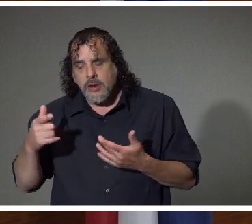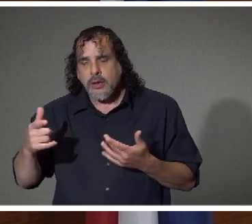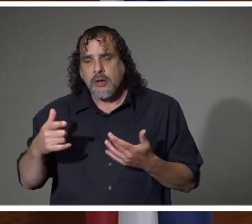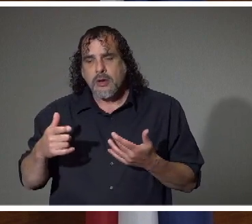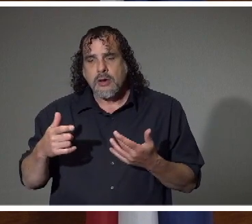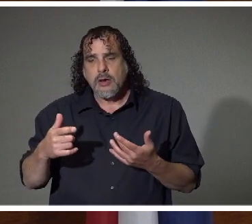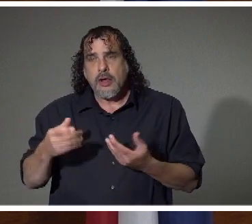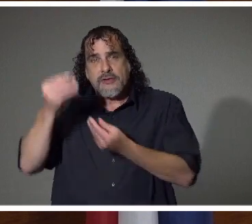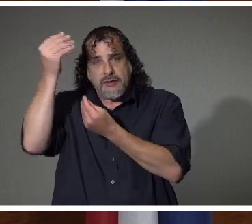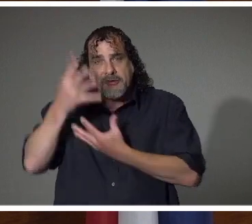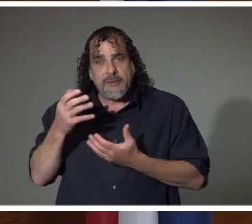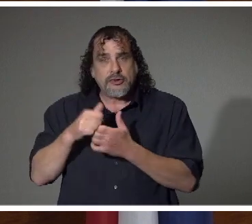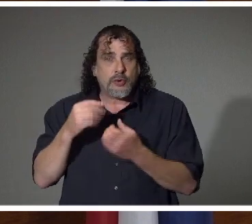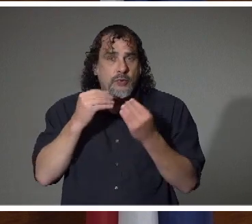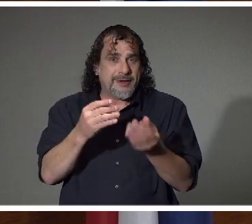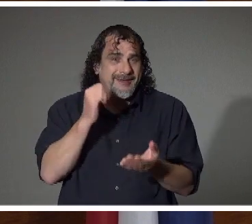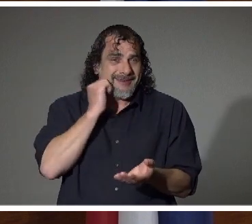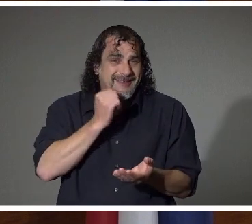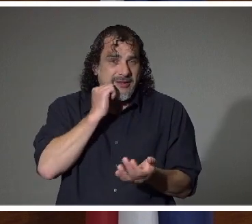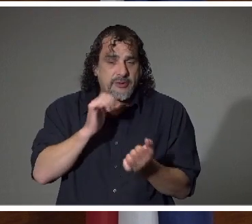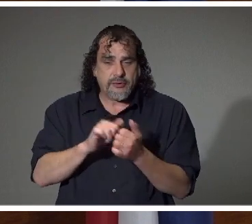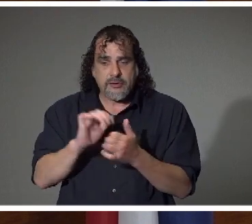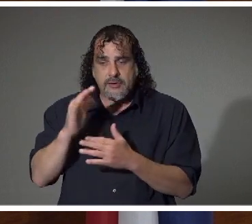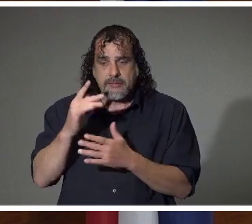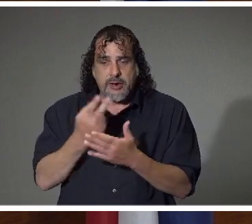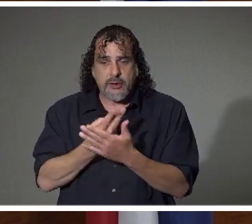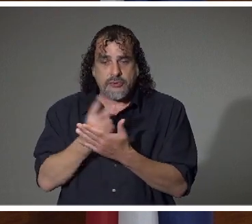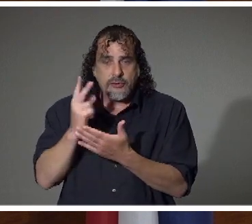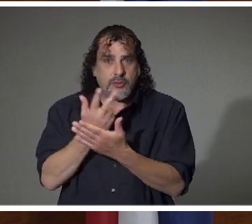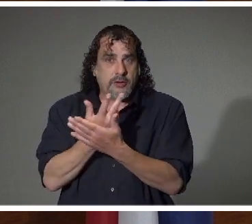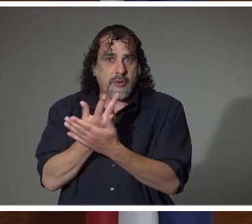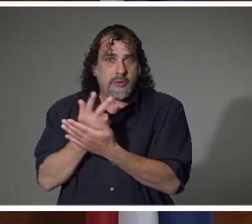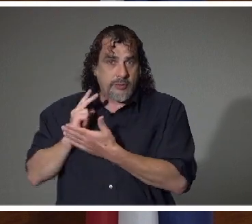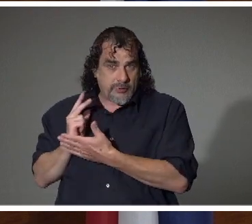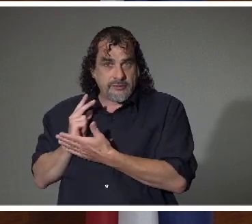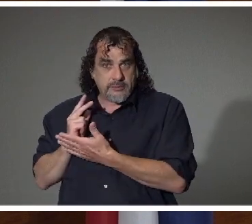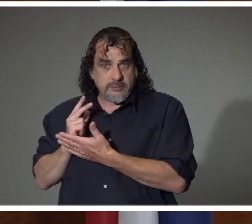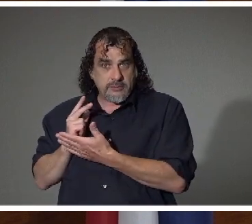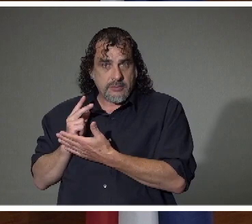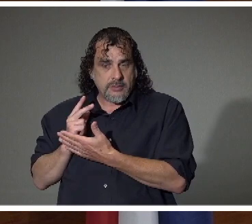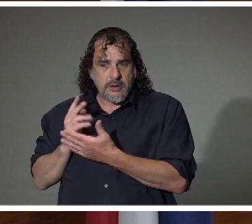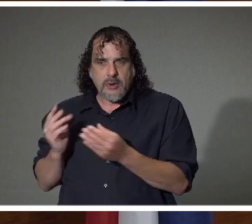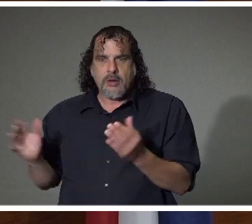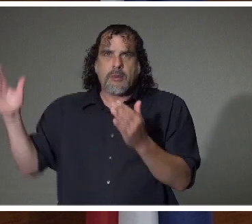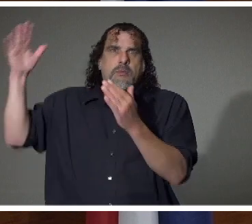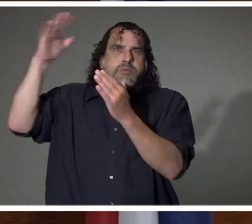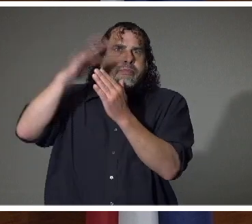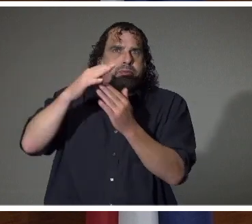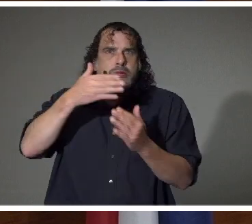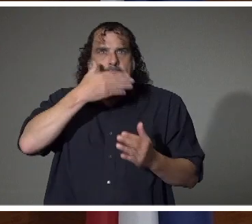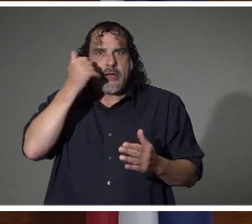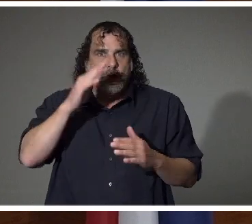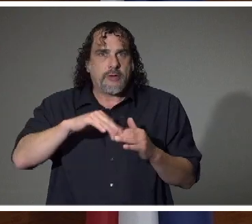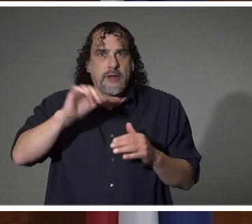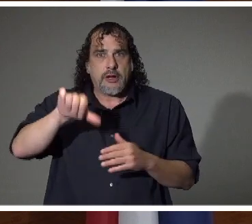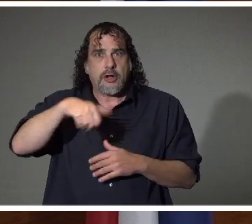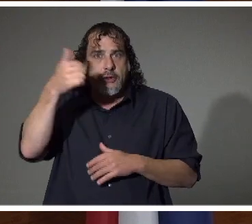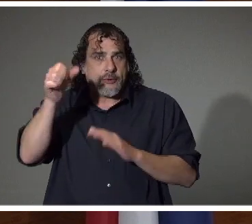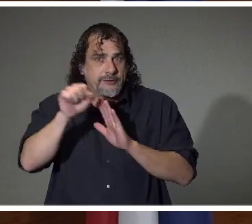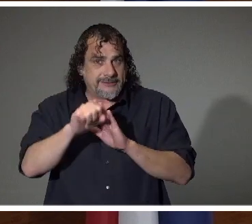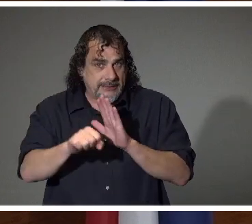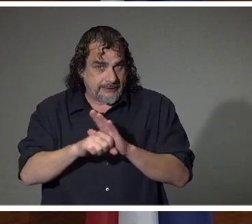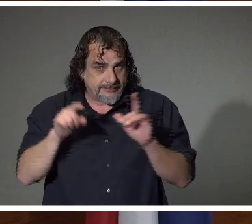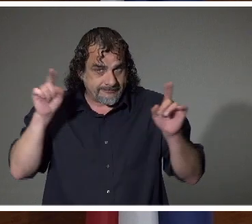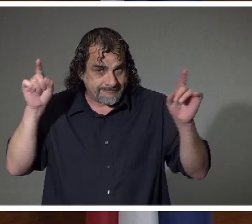information that we're getting on a daily basis today compared to where it was 2 and 3 weeks ago, far superior to many other localities